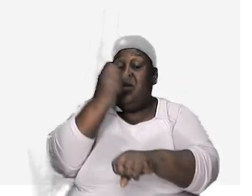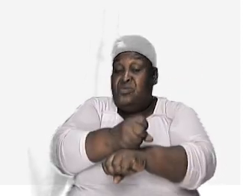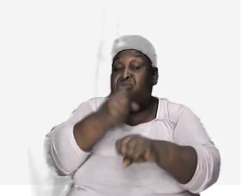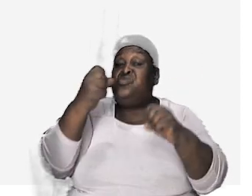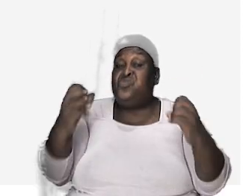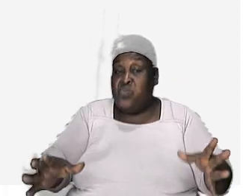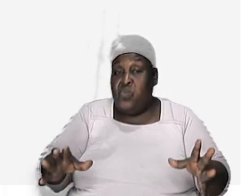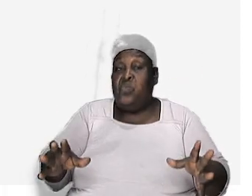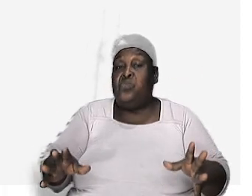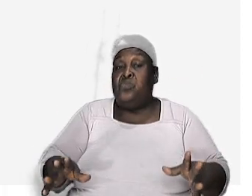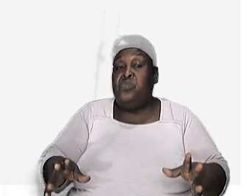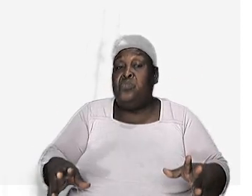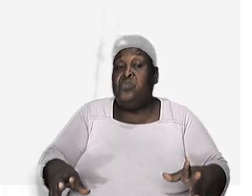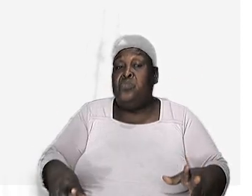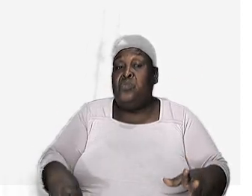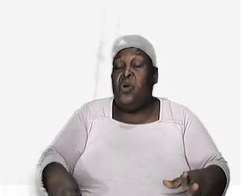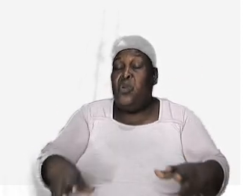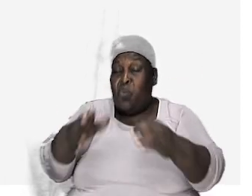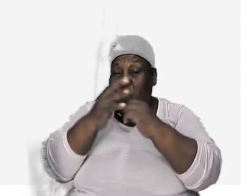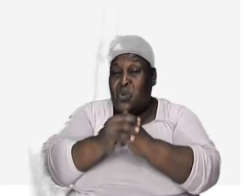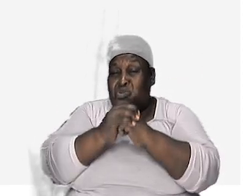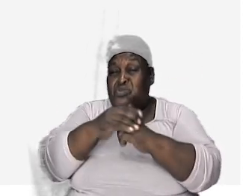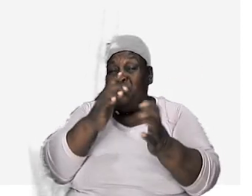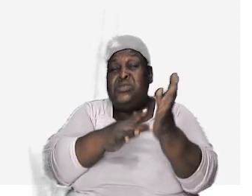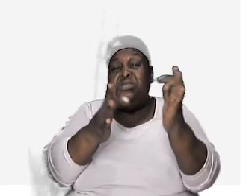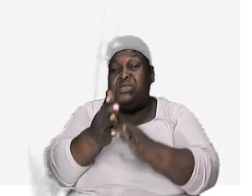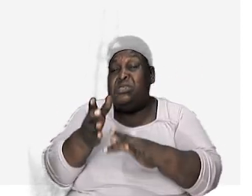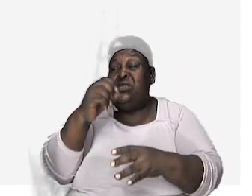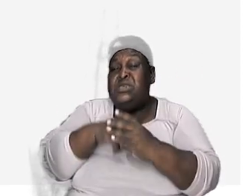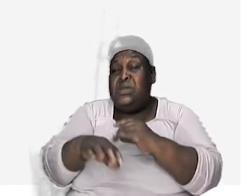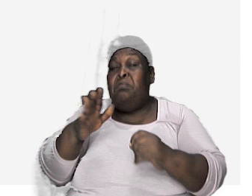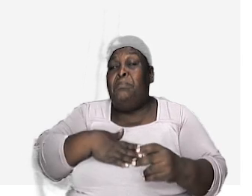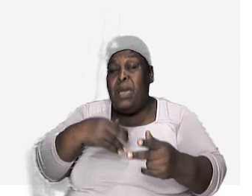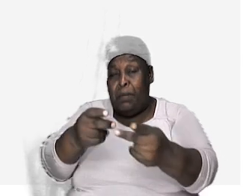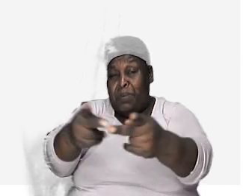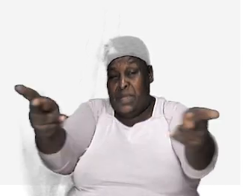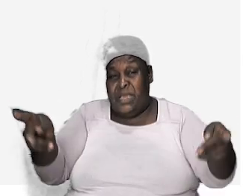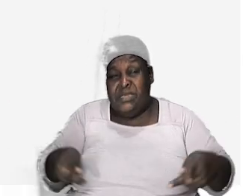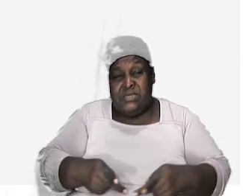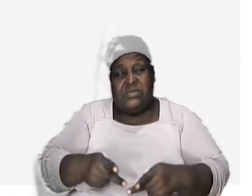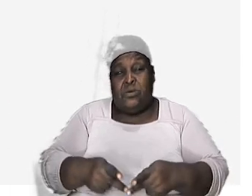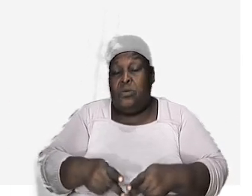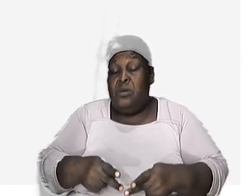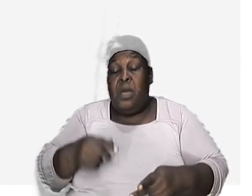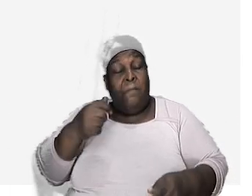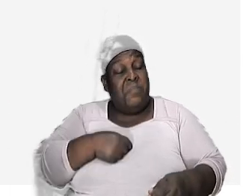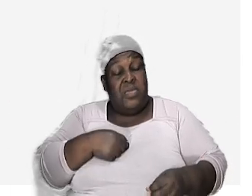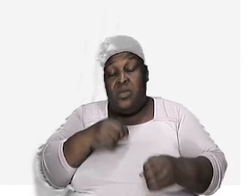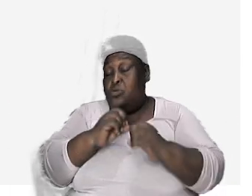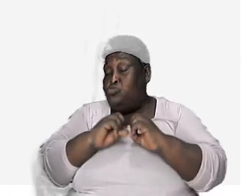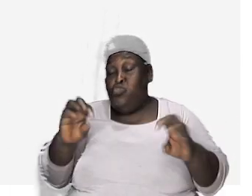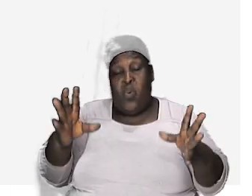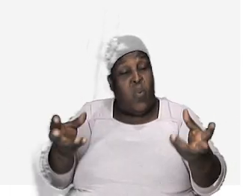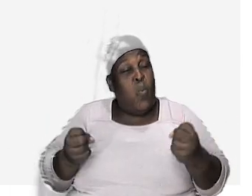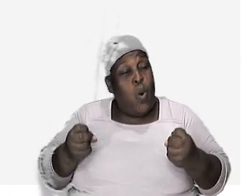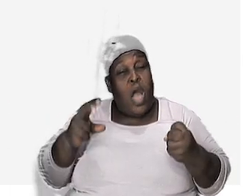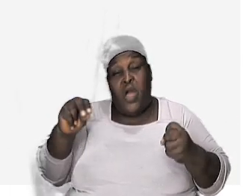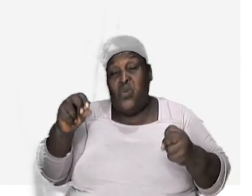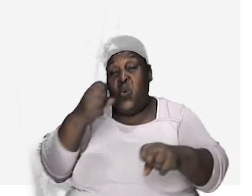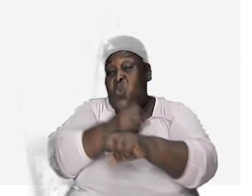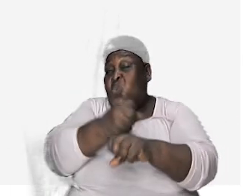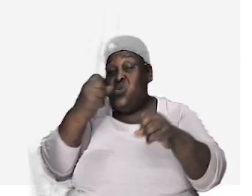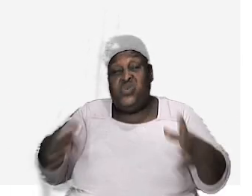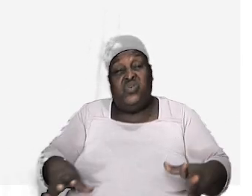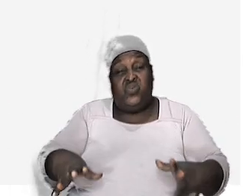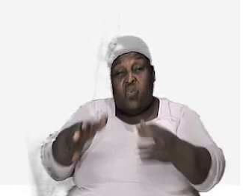So you know what? I don't want a stone or a rock to cry out in my place. Amen. So I'm going to worship